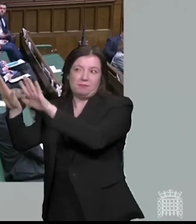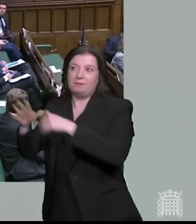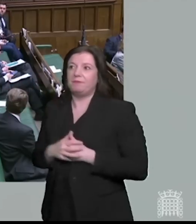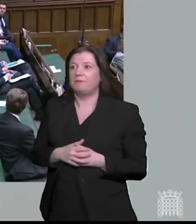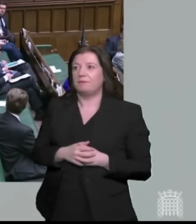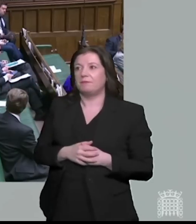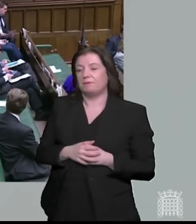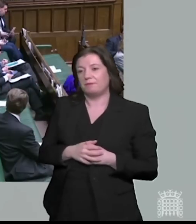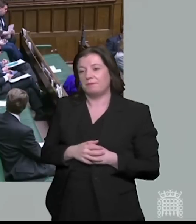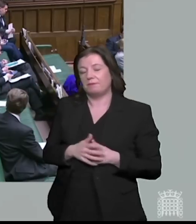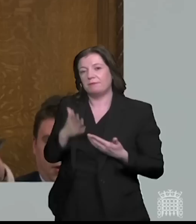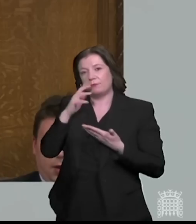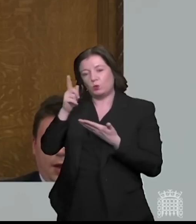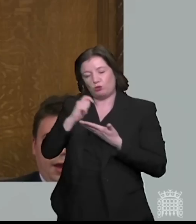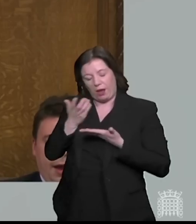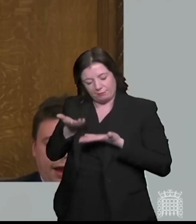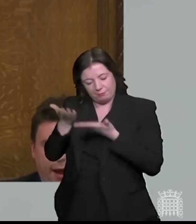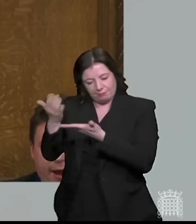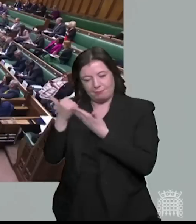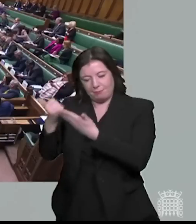Slava Ukraini.